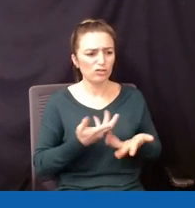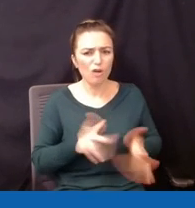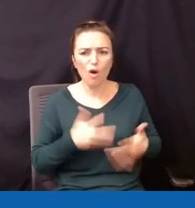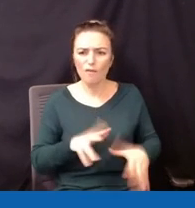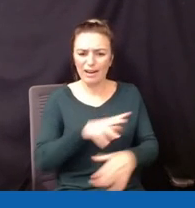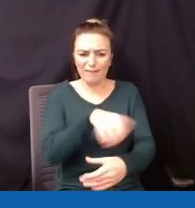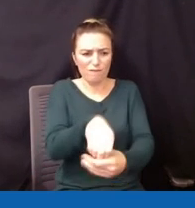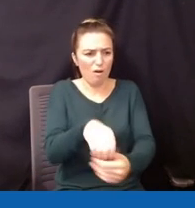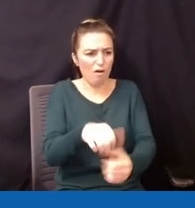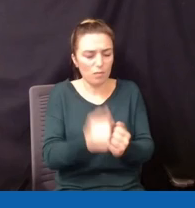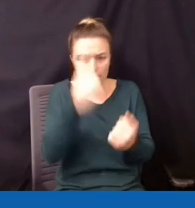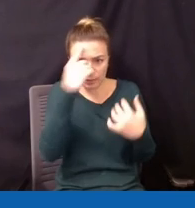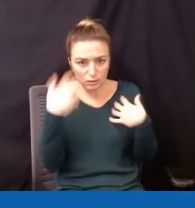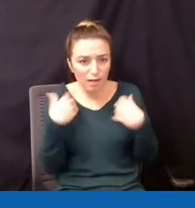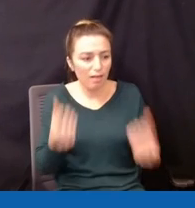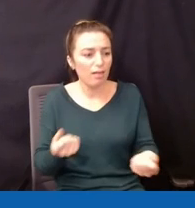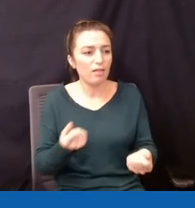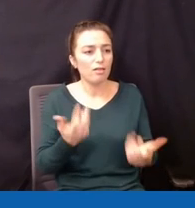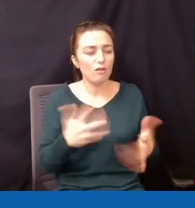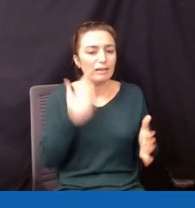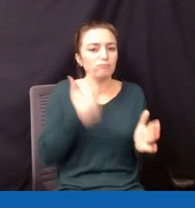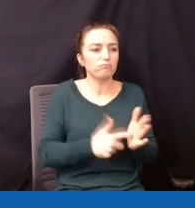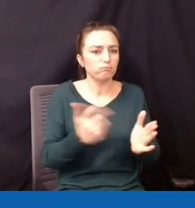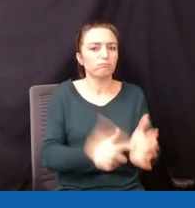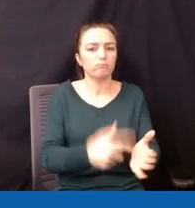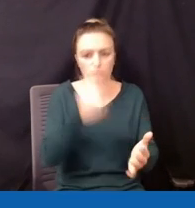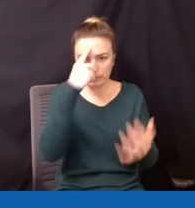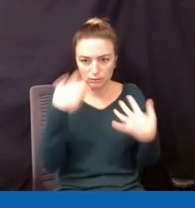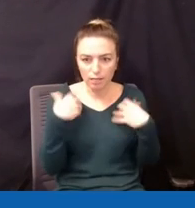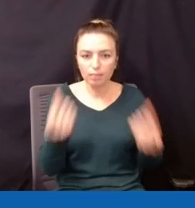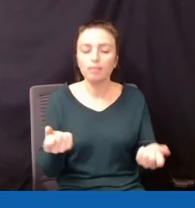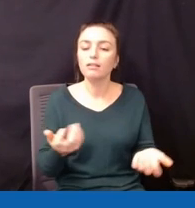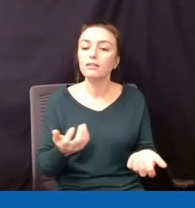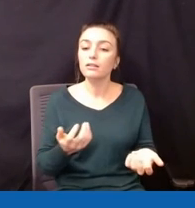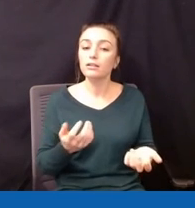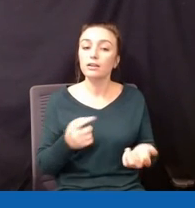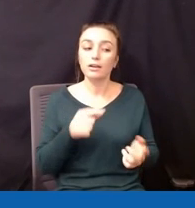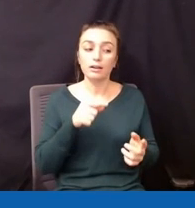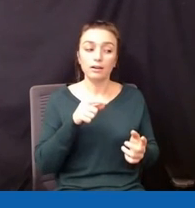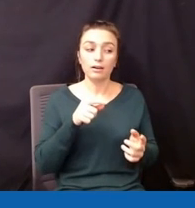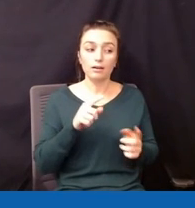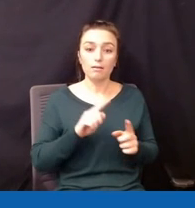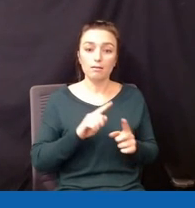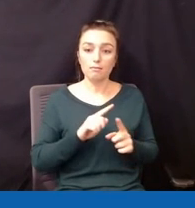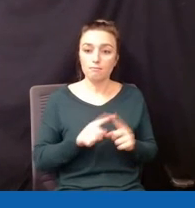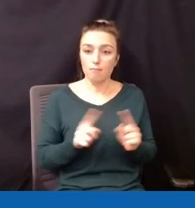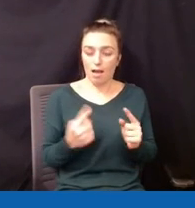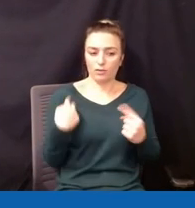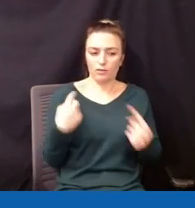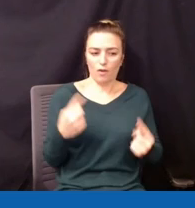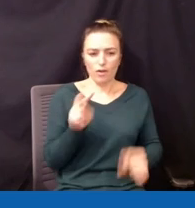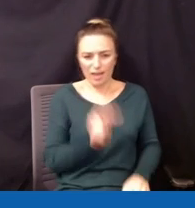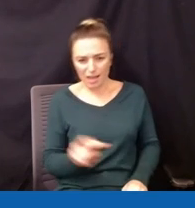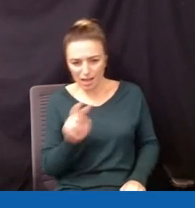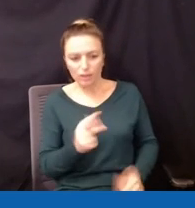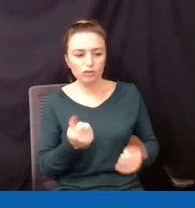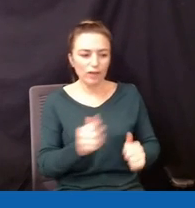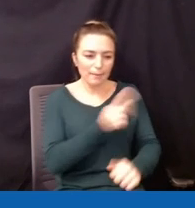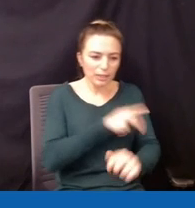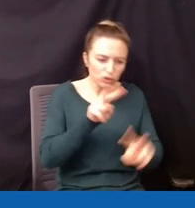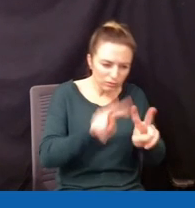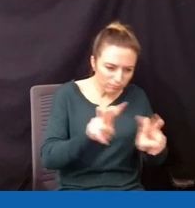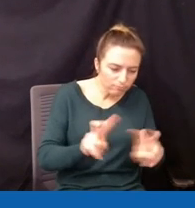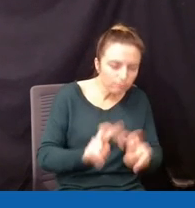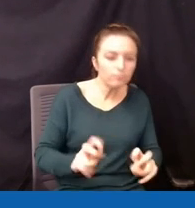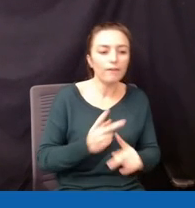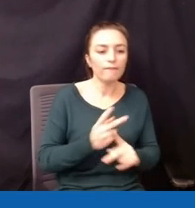problems, social determinants, and they often struggle then with the psychological symptoms that the people that they're supporting are experiencing. This